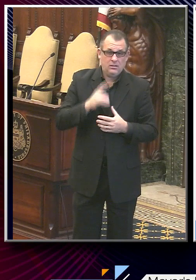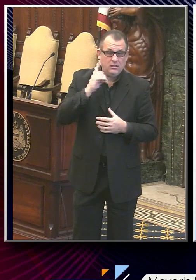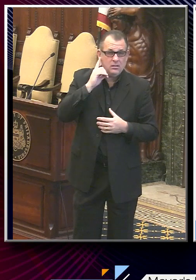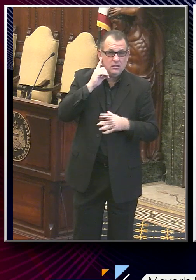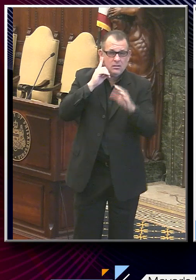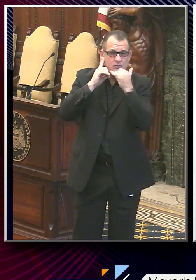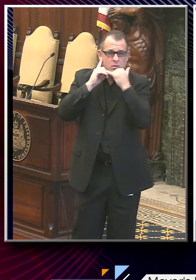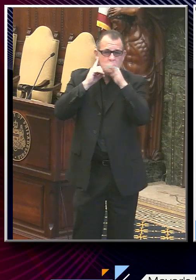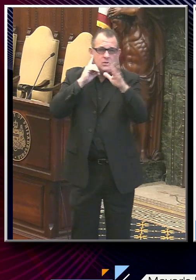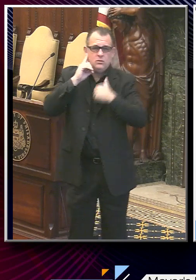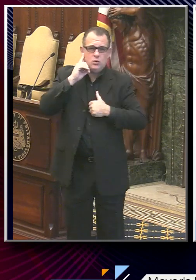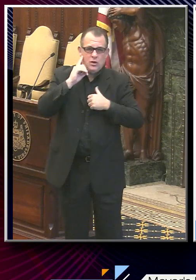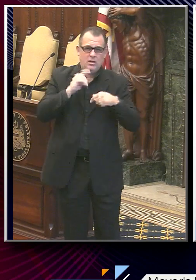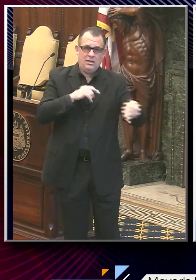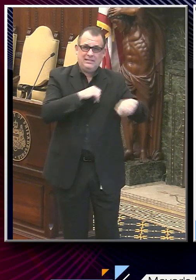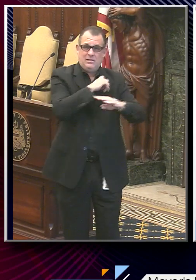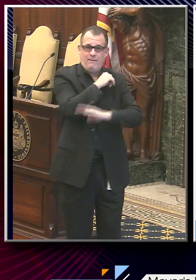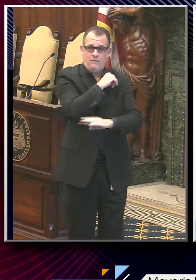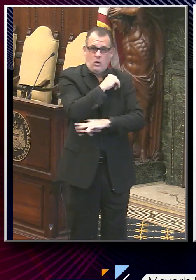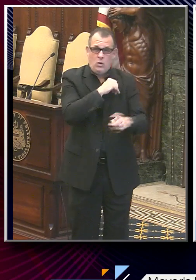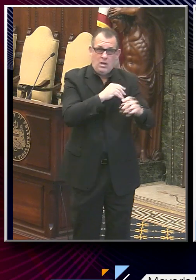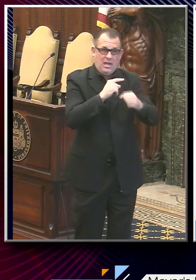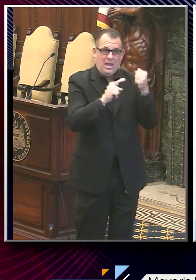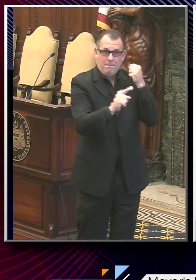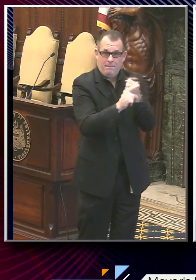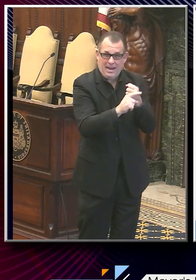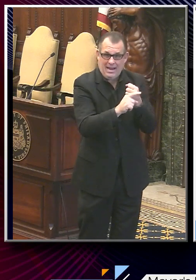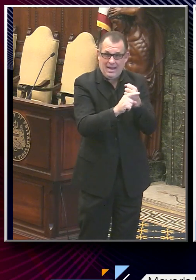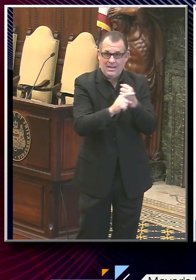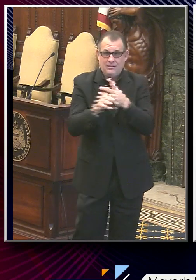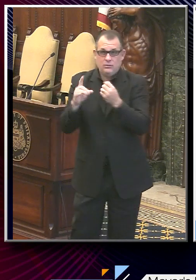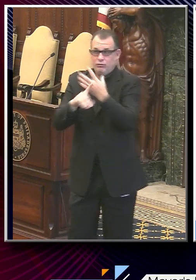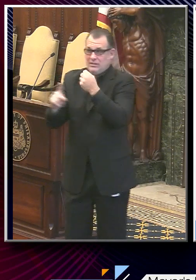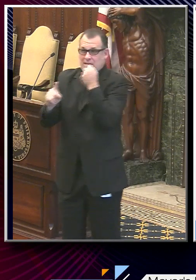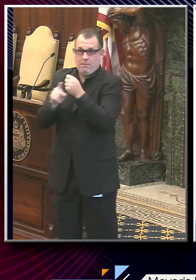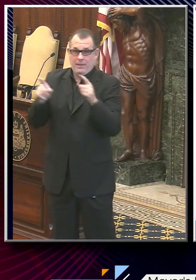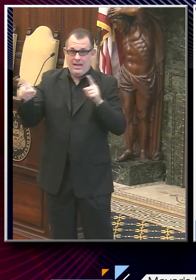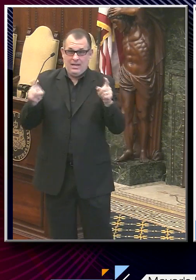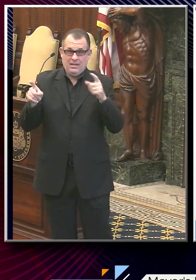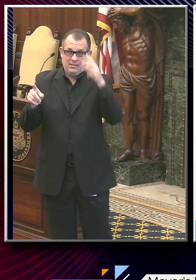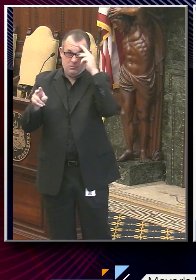This fall-winter wave will lead to about as many deaths as we had in the spring wave, which is 1,700.